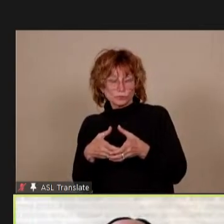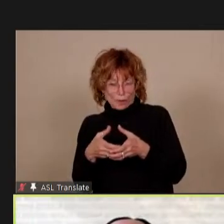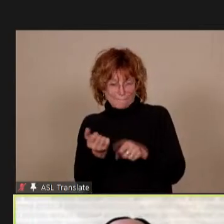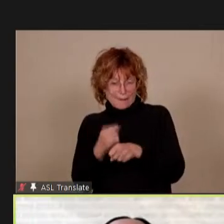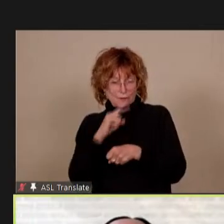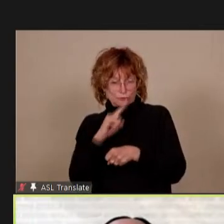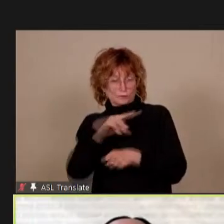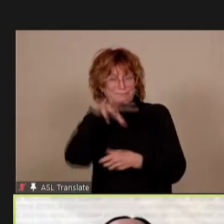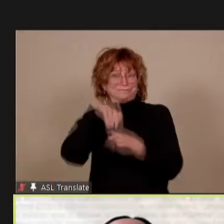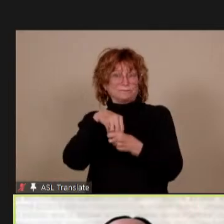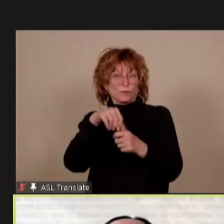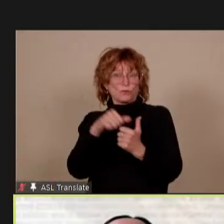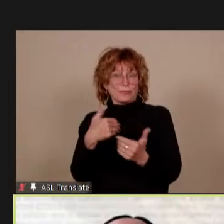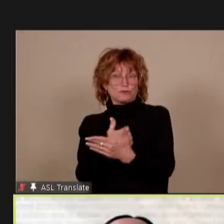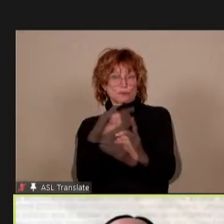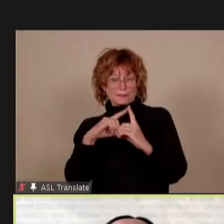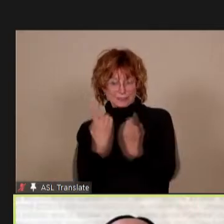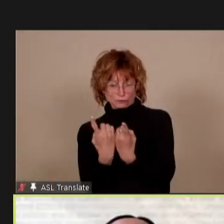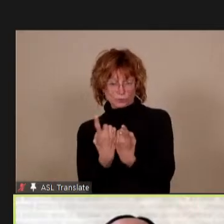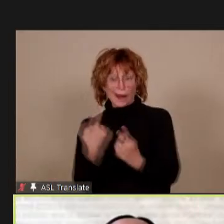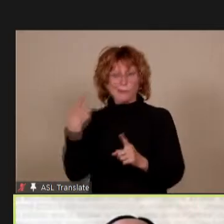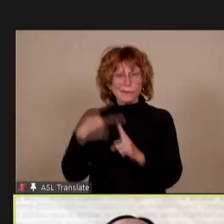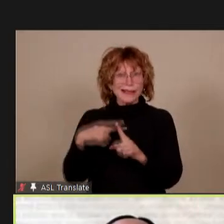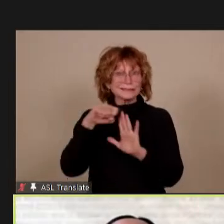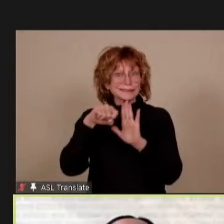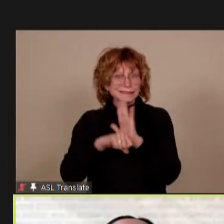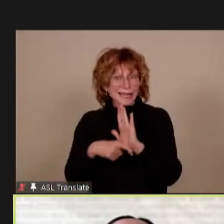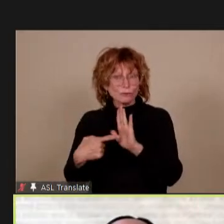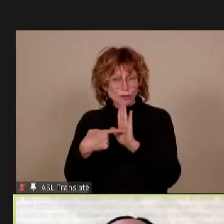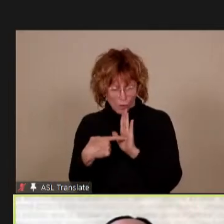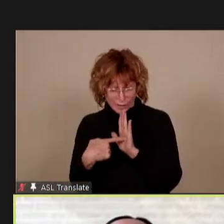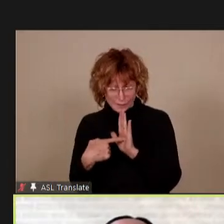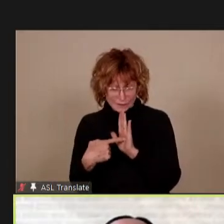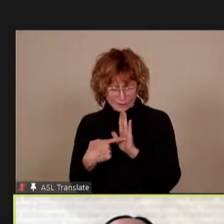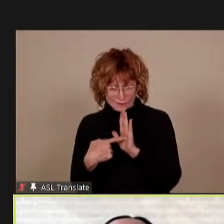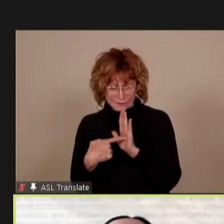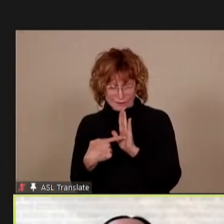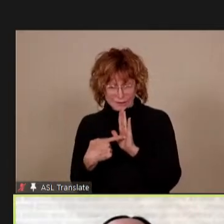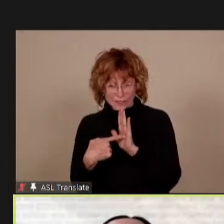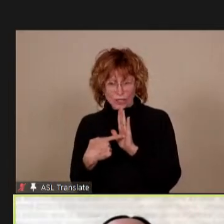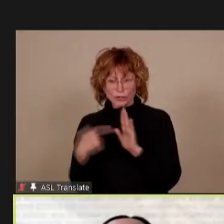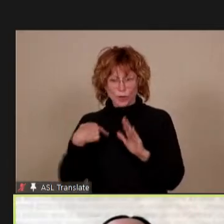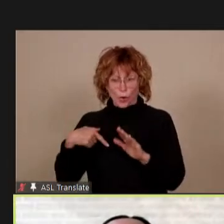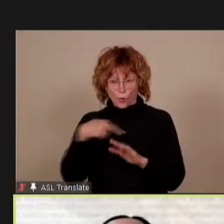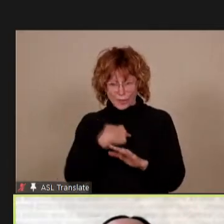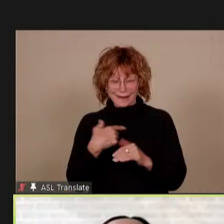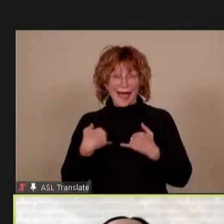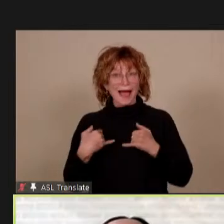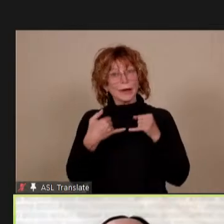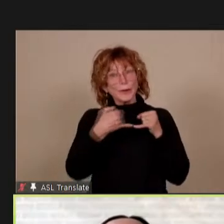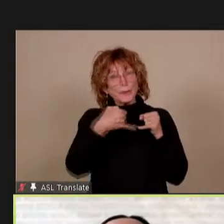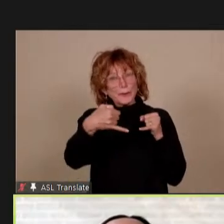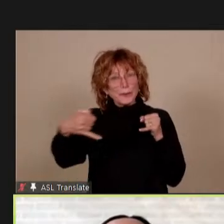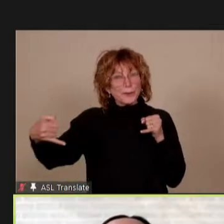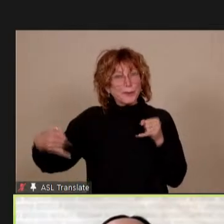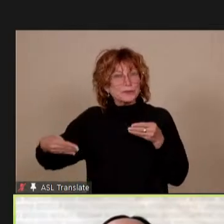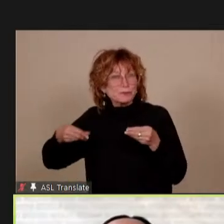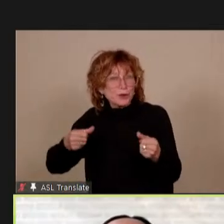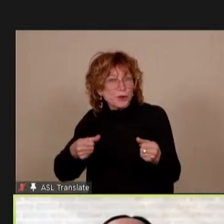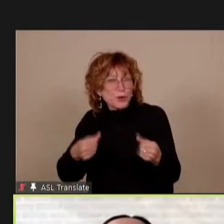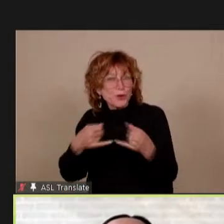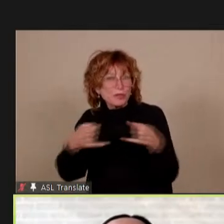then you have the state requirements that the district be geographically contiguous, and